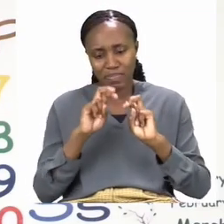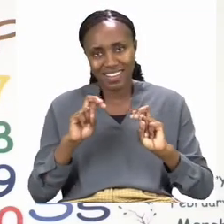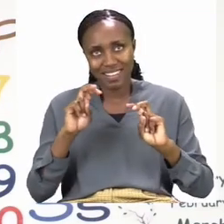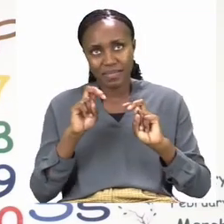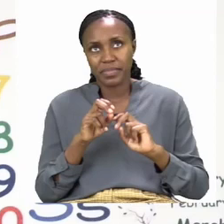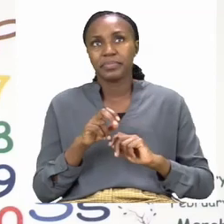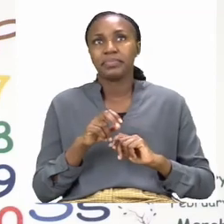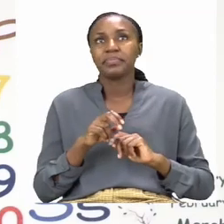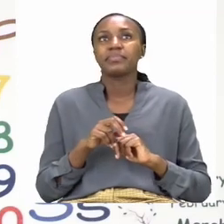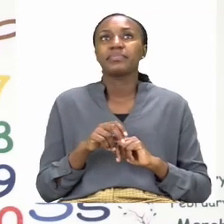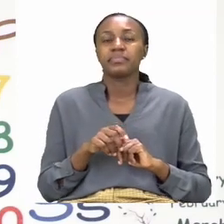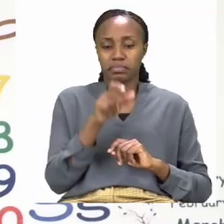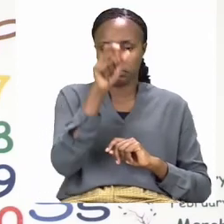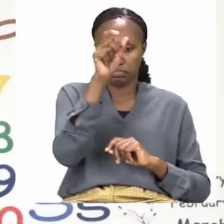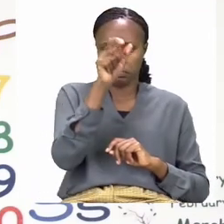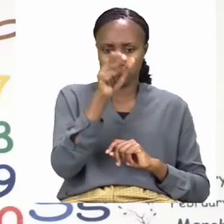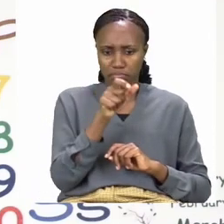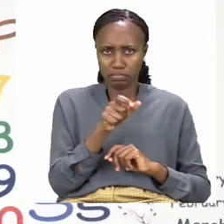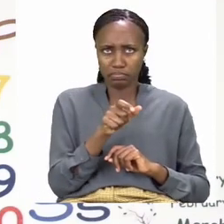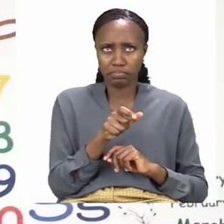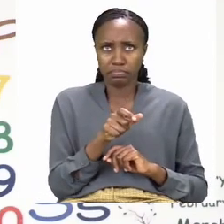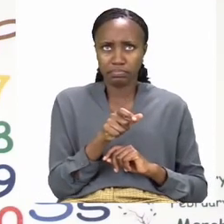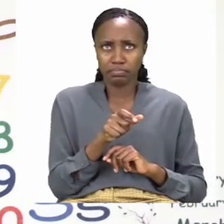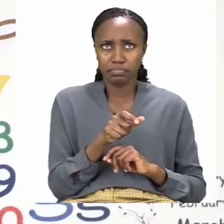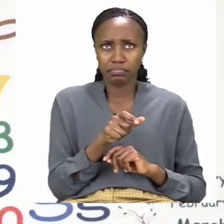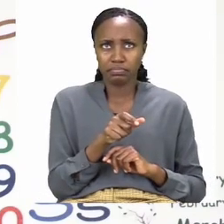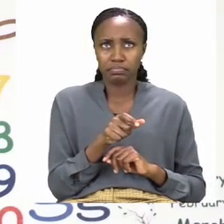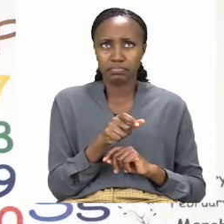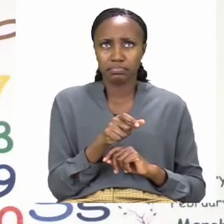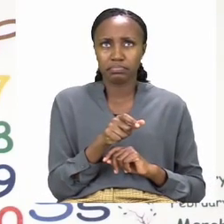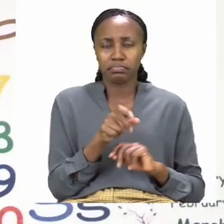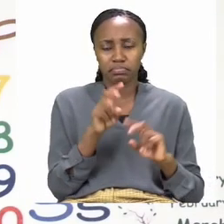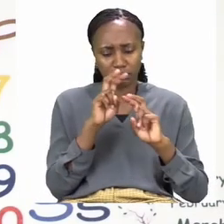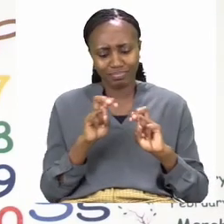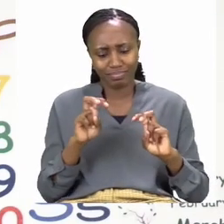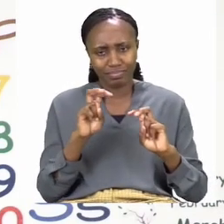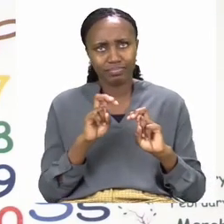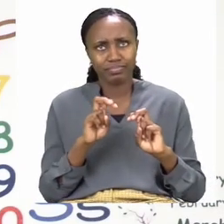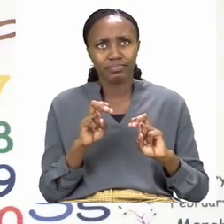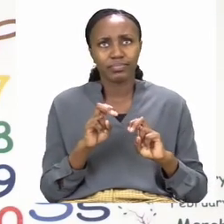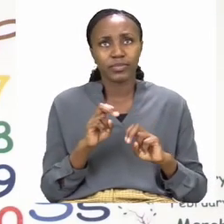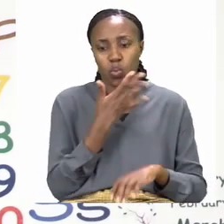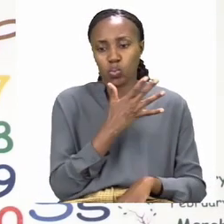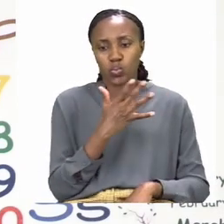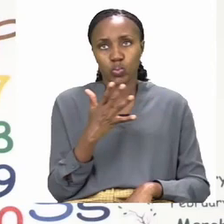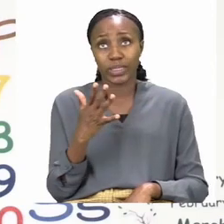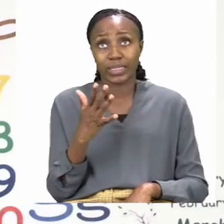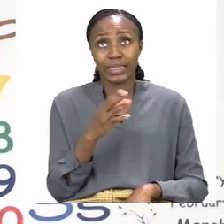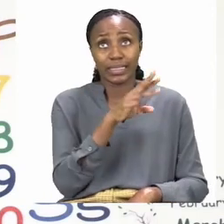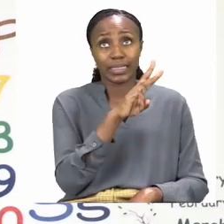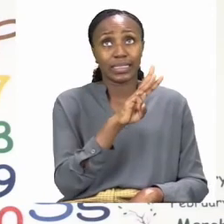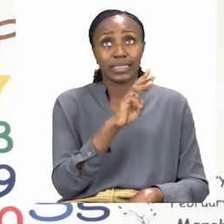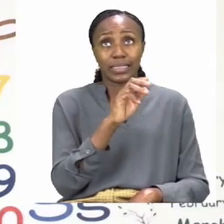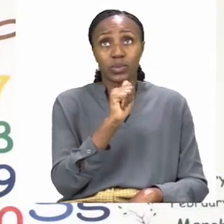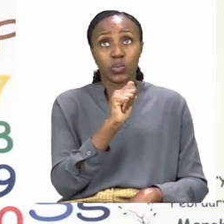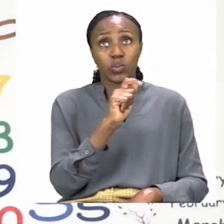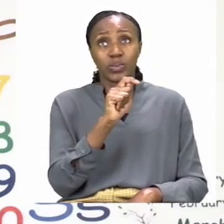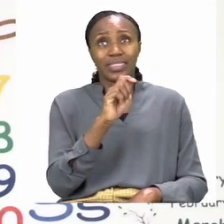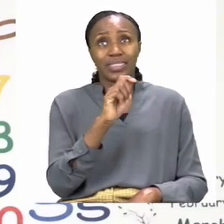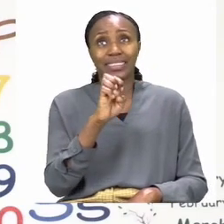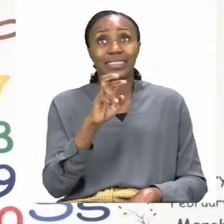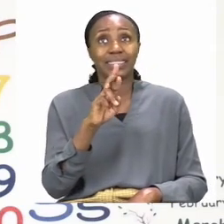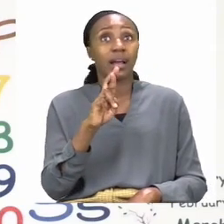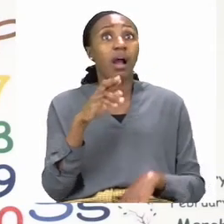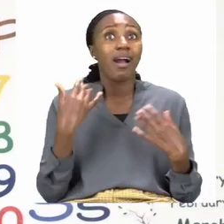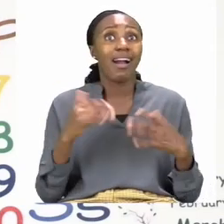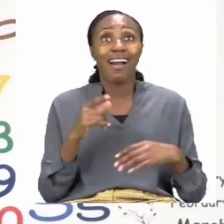further. Remember, we are looking for the letter W. Oh, there we